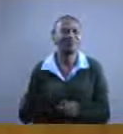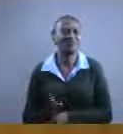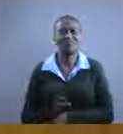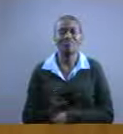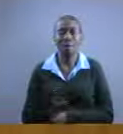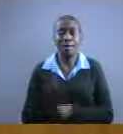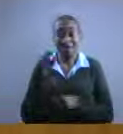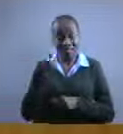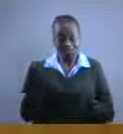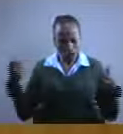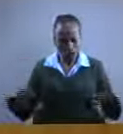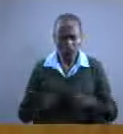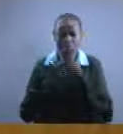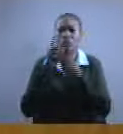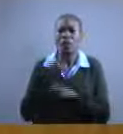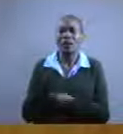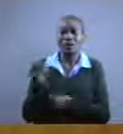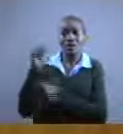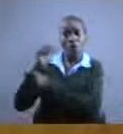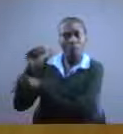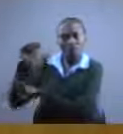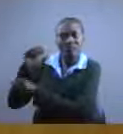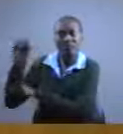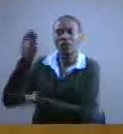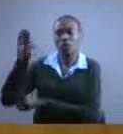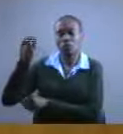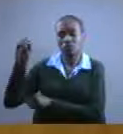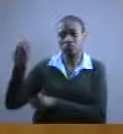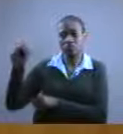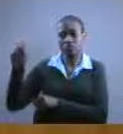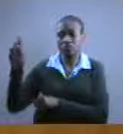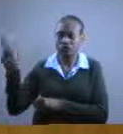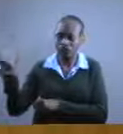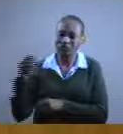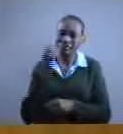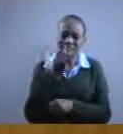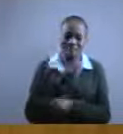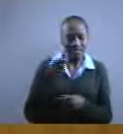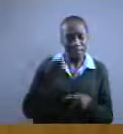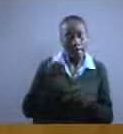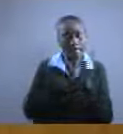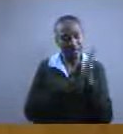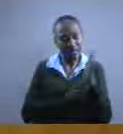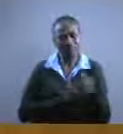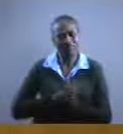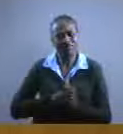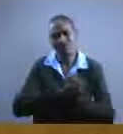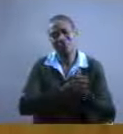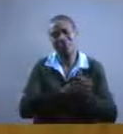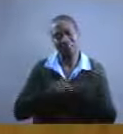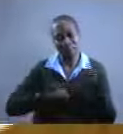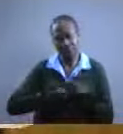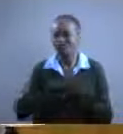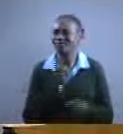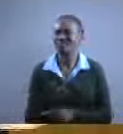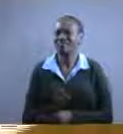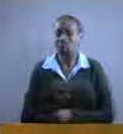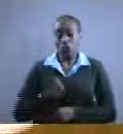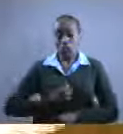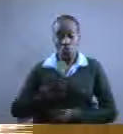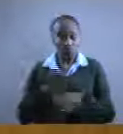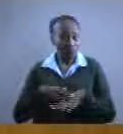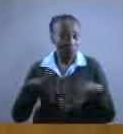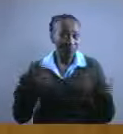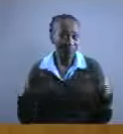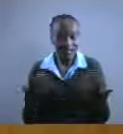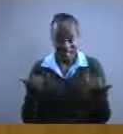challenge is when COSATU is shooting down an initiative like this bill. Our young unemployment stands at